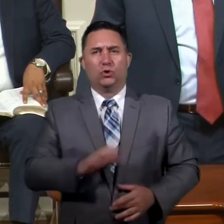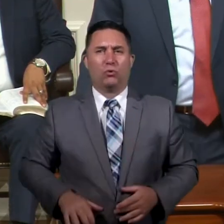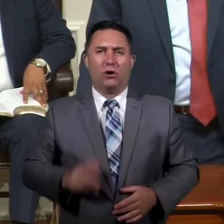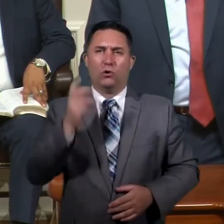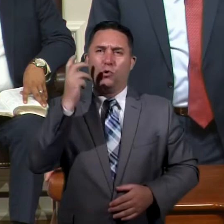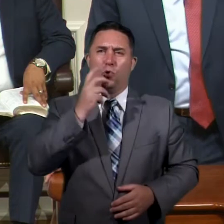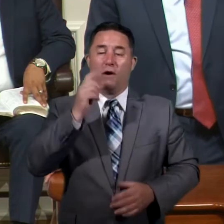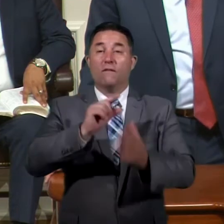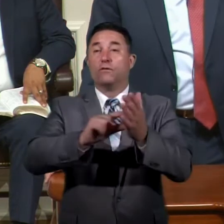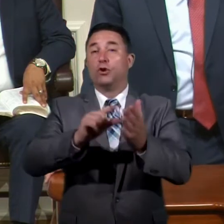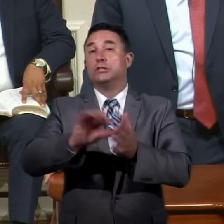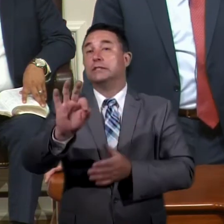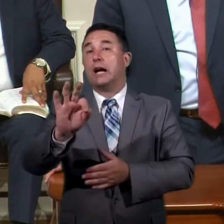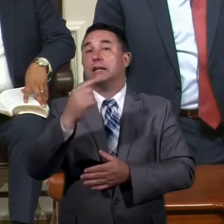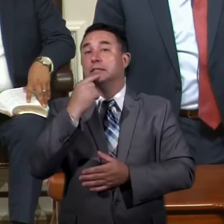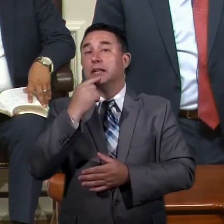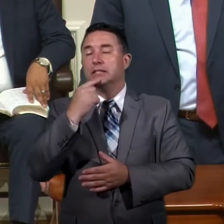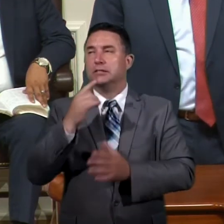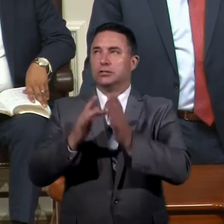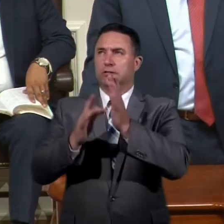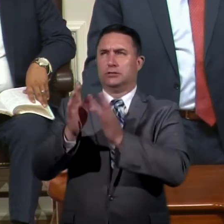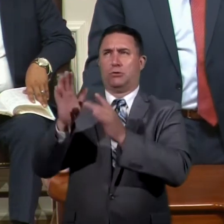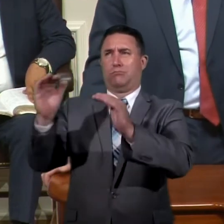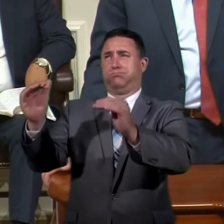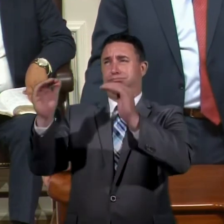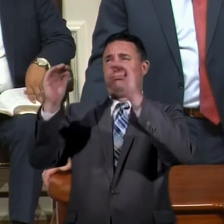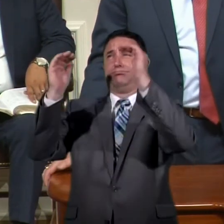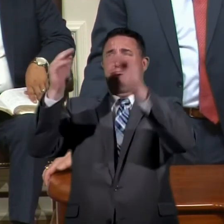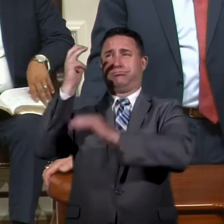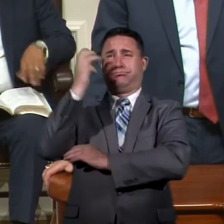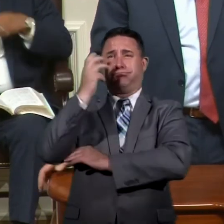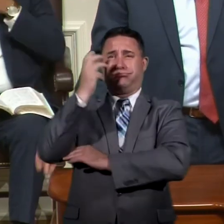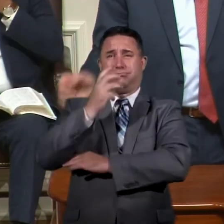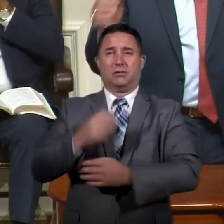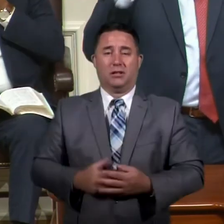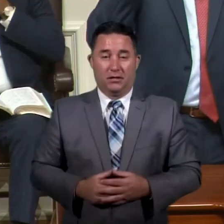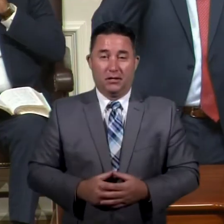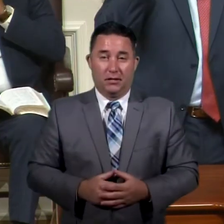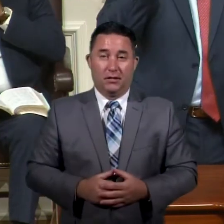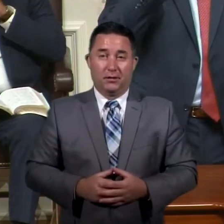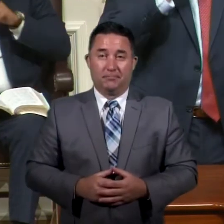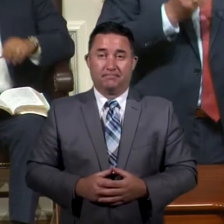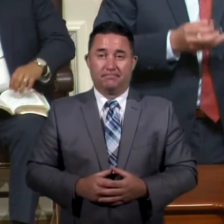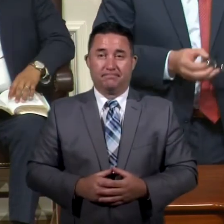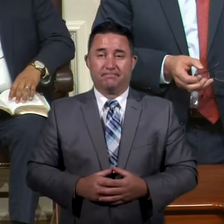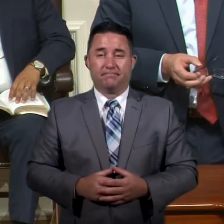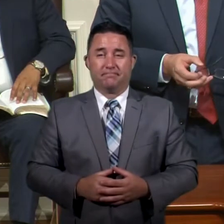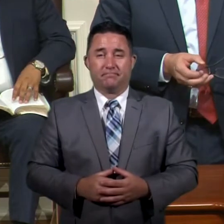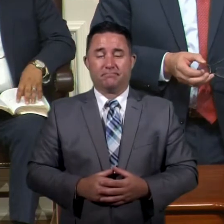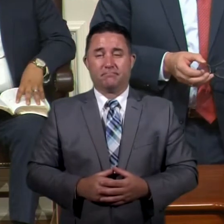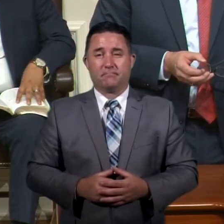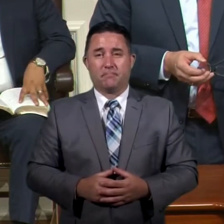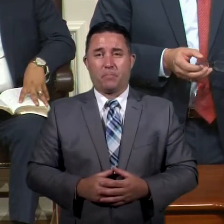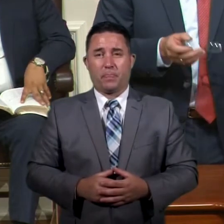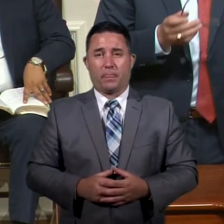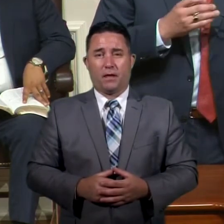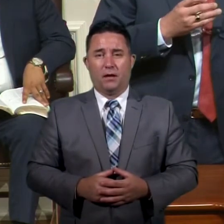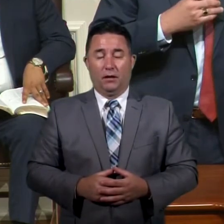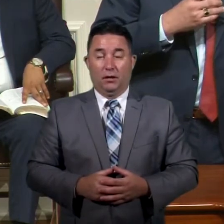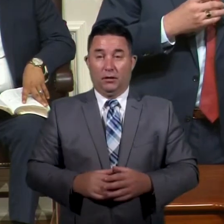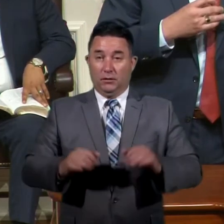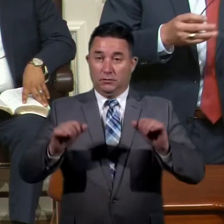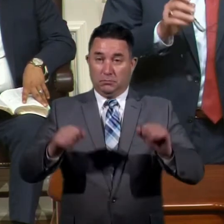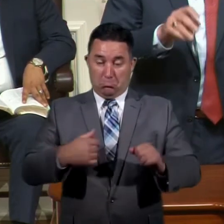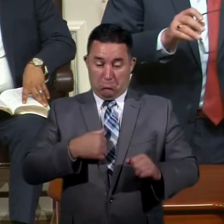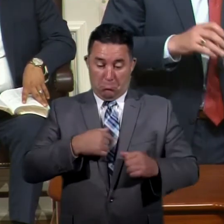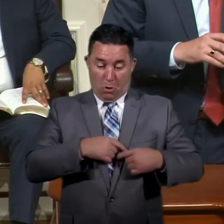Señor Jesucristo. The verse number 9 says he is highly exalted. Vemos el versículo 9 donde que él también le exaltó hasta lo he sumo. Can be that